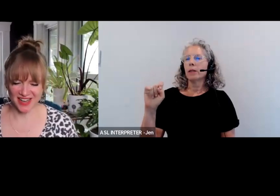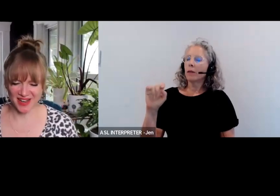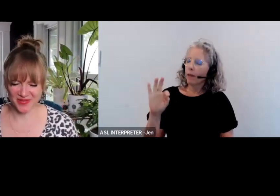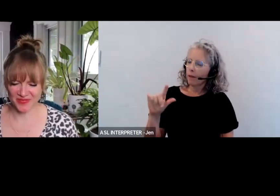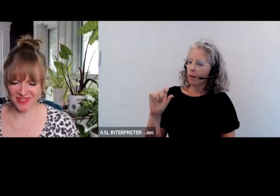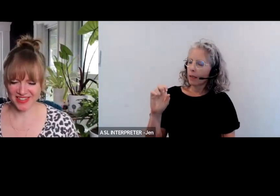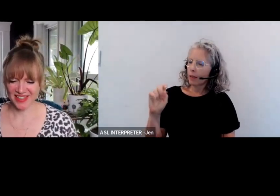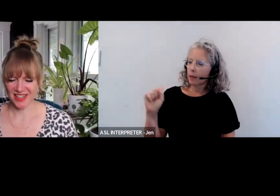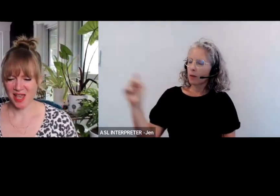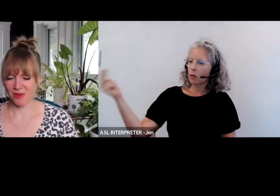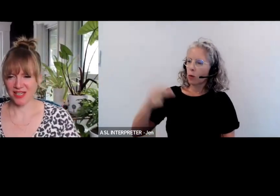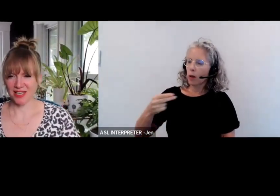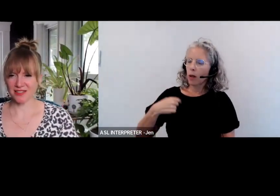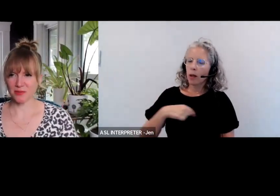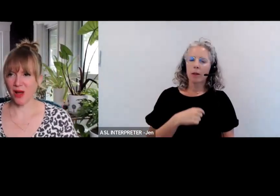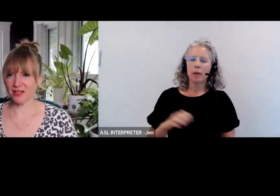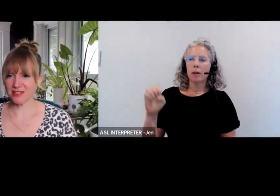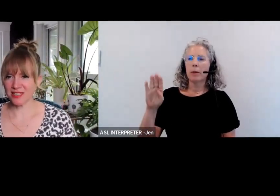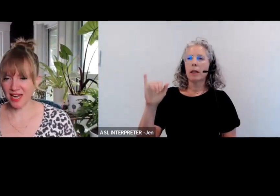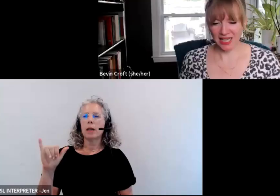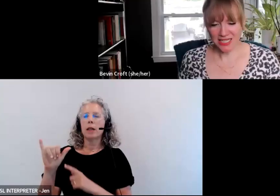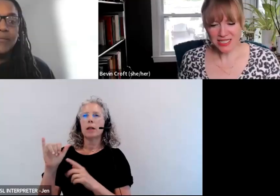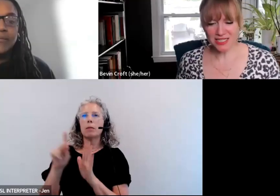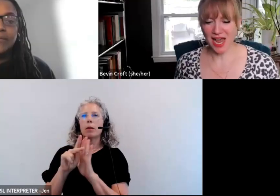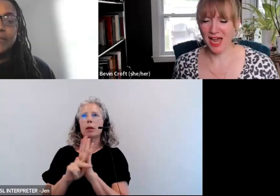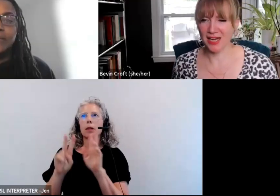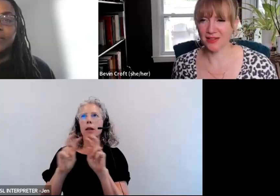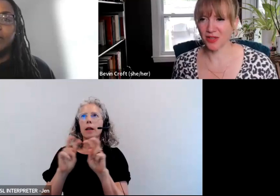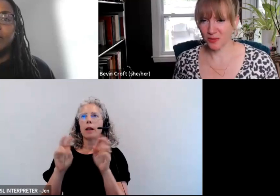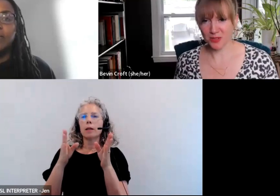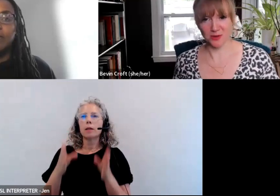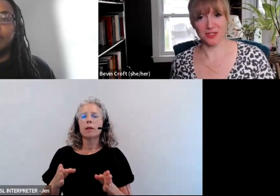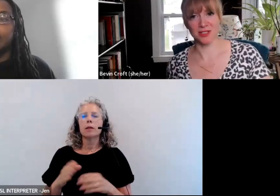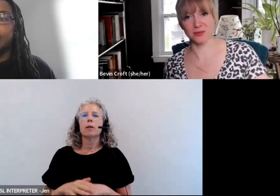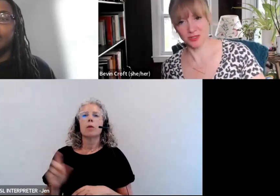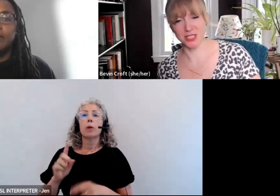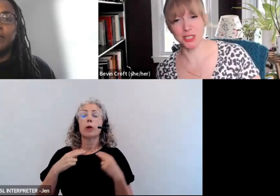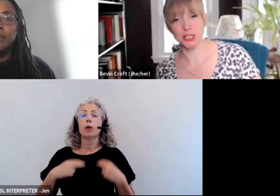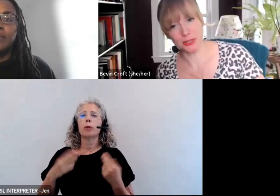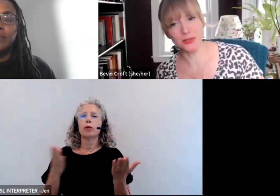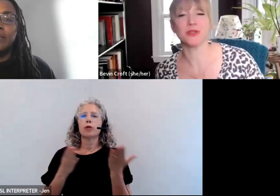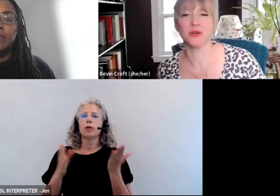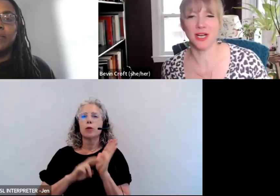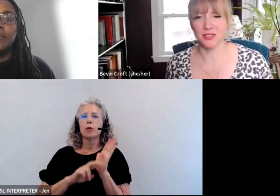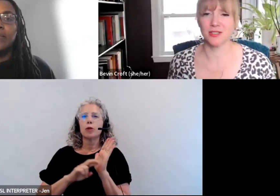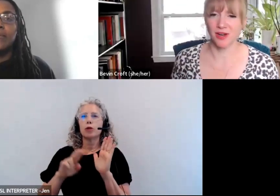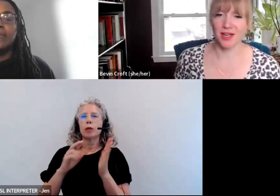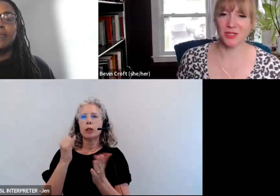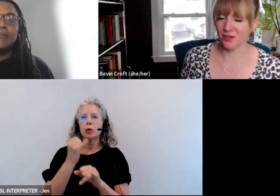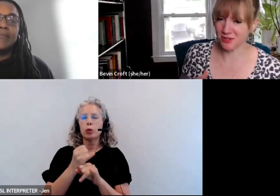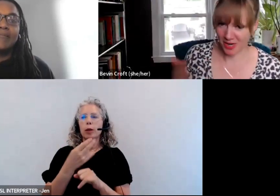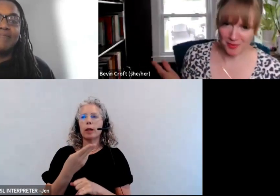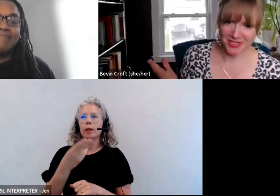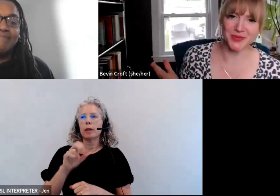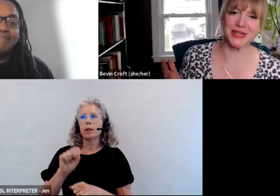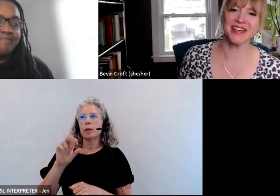us. Ebony is a policy analyst at the Human Services Research Institute, or HSRI,